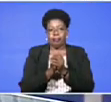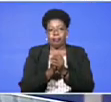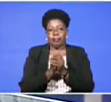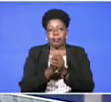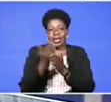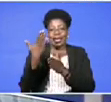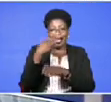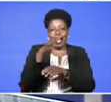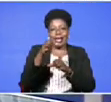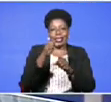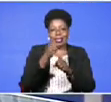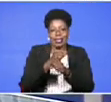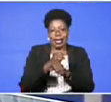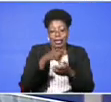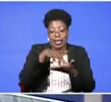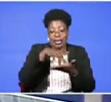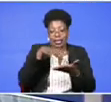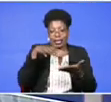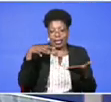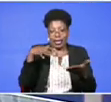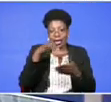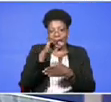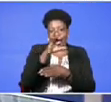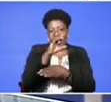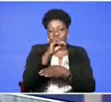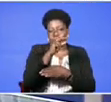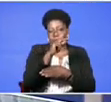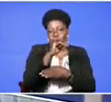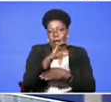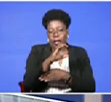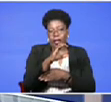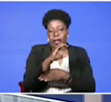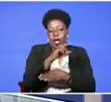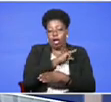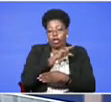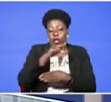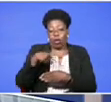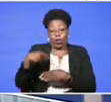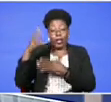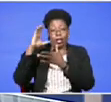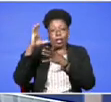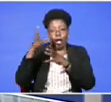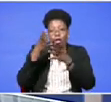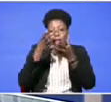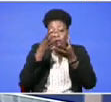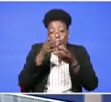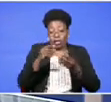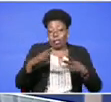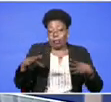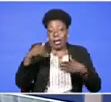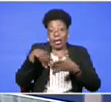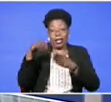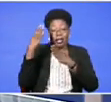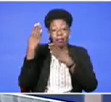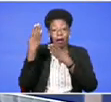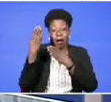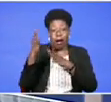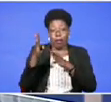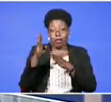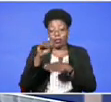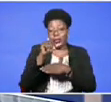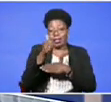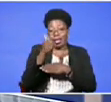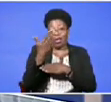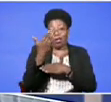Well, last year, a study revealed that the iconic Queen Conch could disappear from Bahamian waters in 10 to 15 years. But a